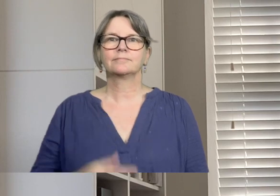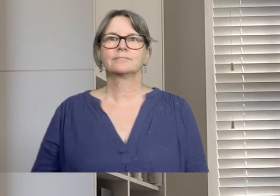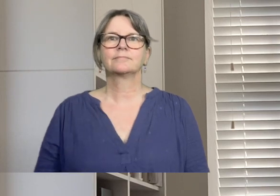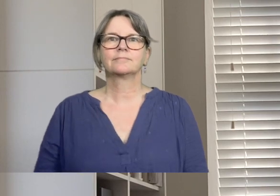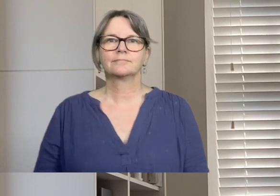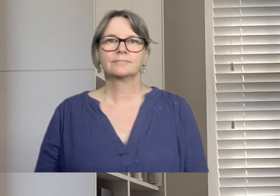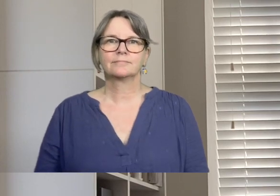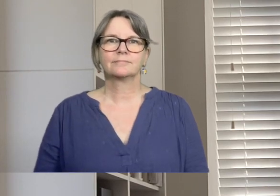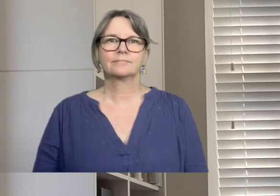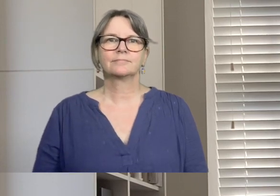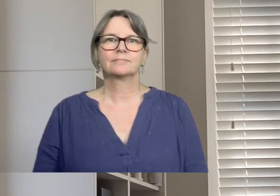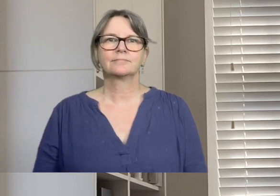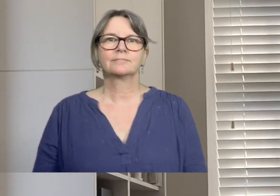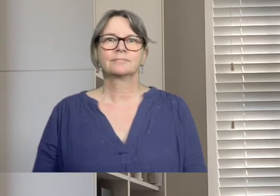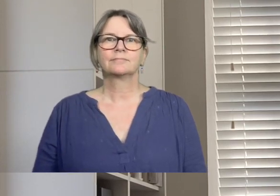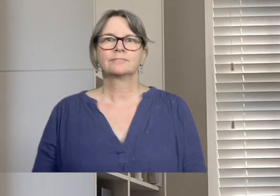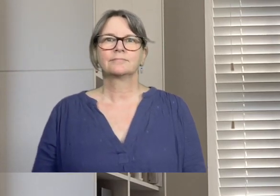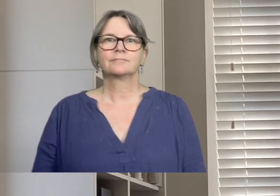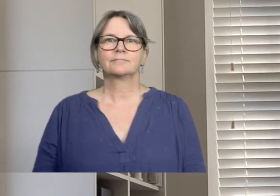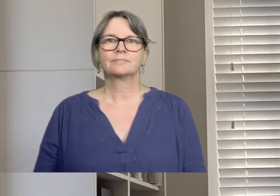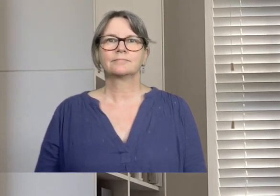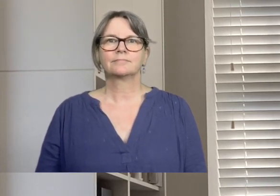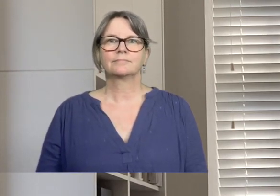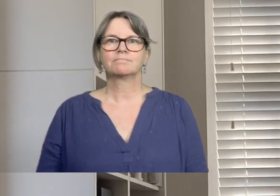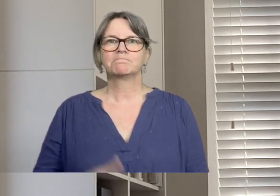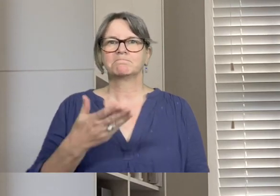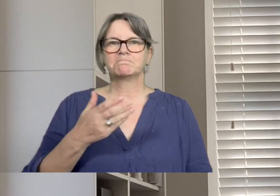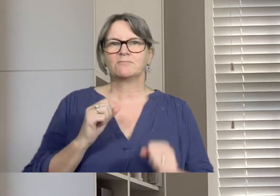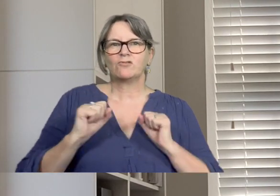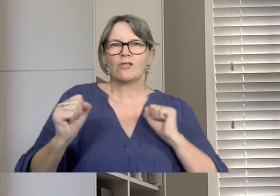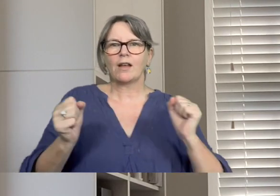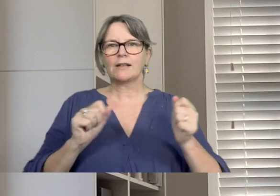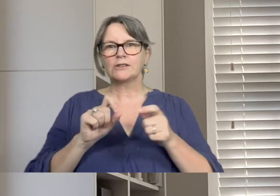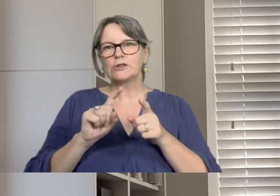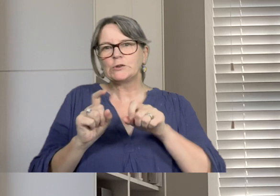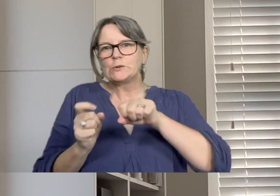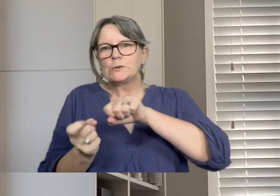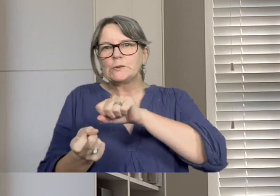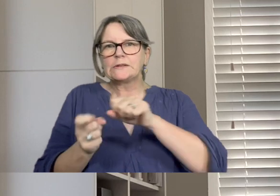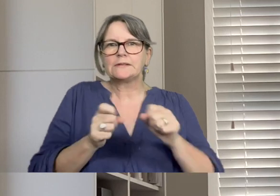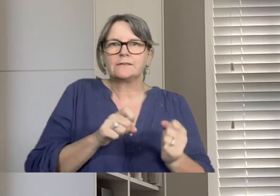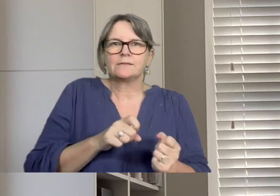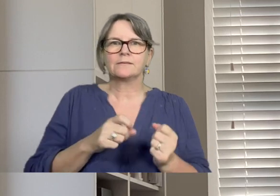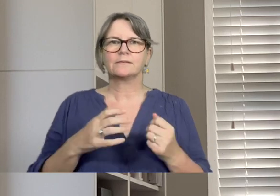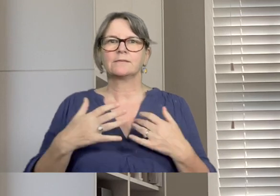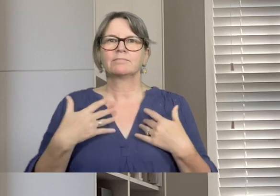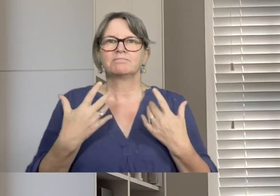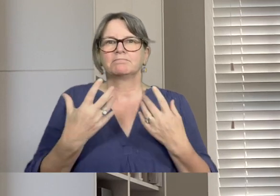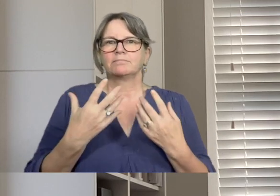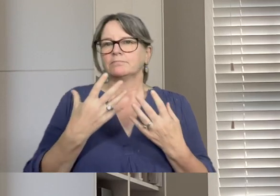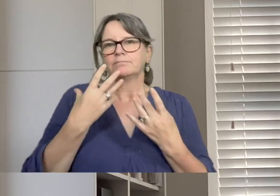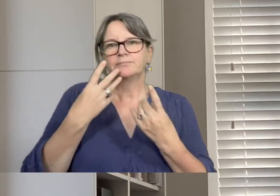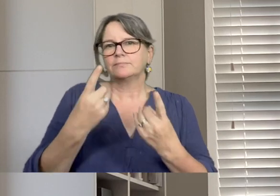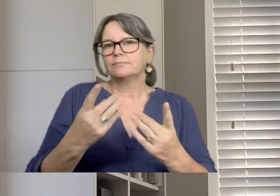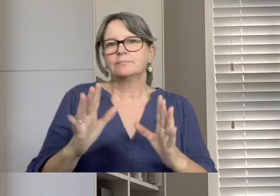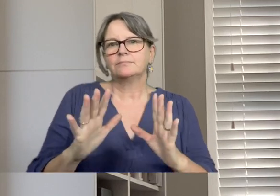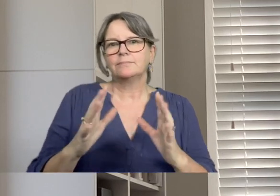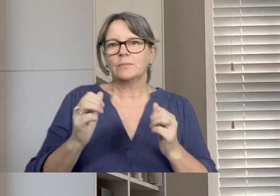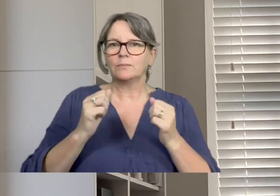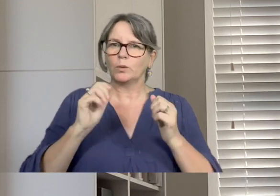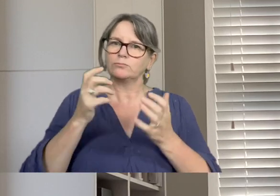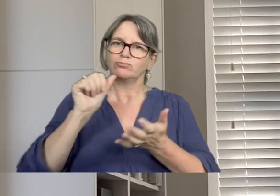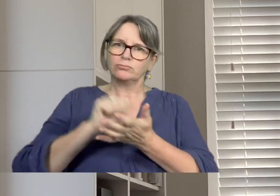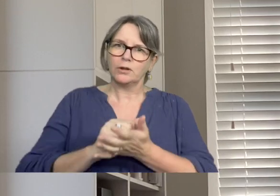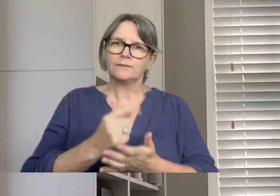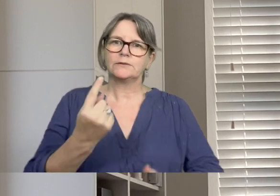allowing the pelvis to soften, dropping the knees side to side, having a nice little stretch and twist. If you prefer to